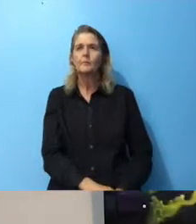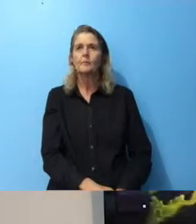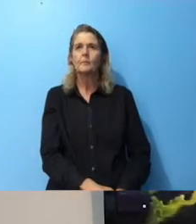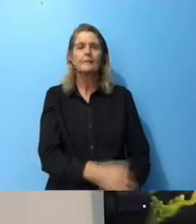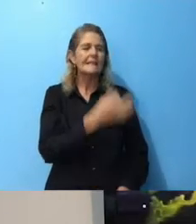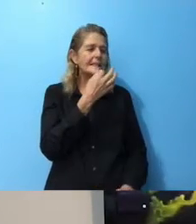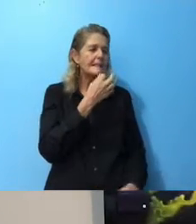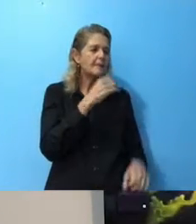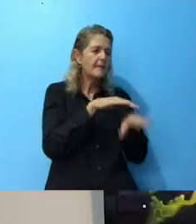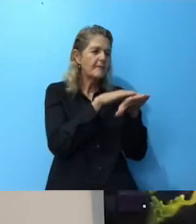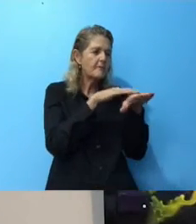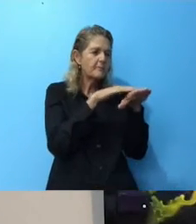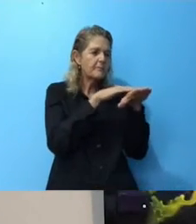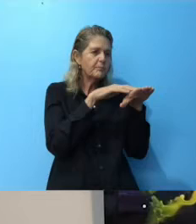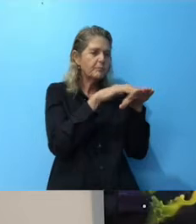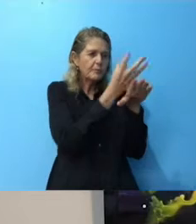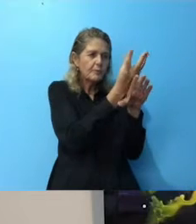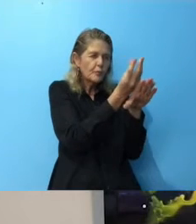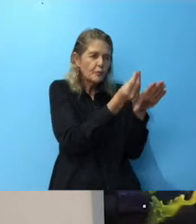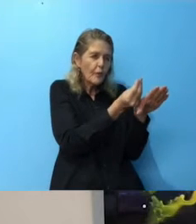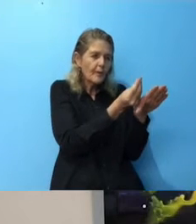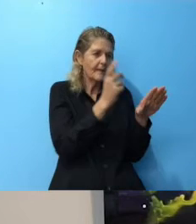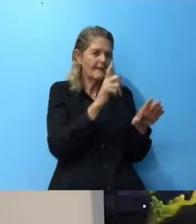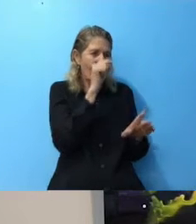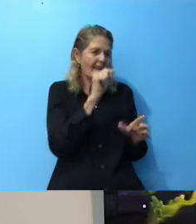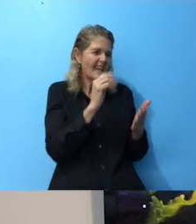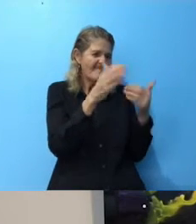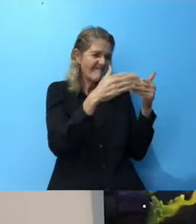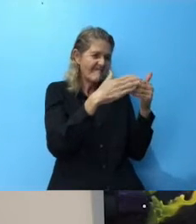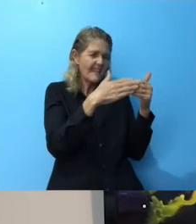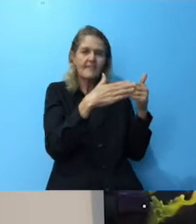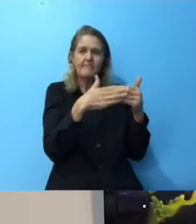a little bit of the blue's got through. But I can just touch that up with